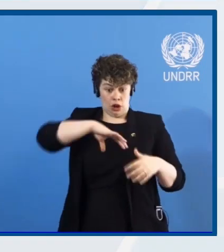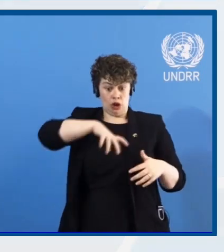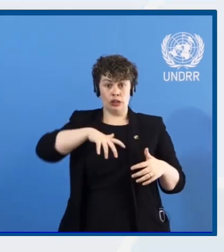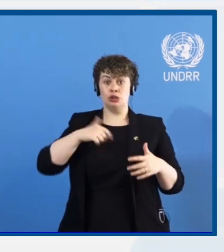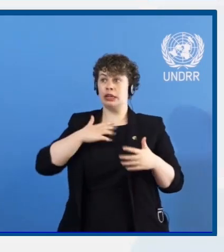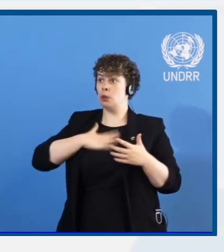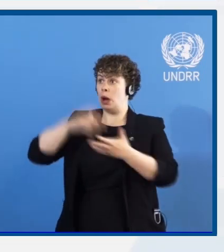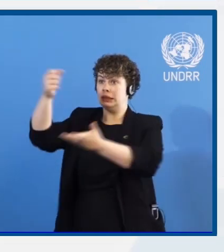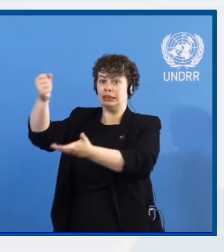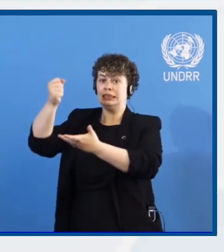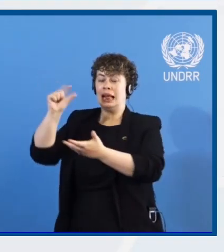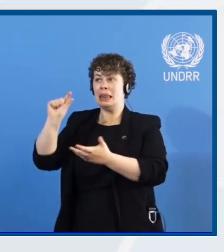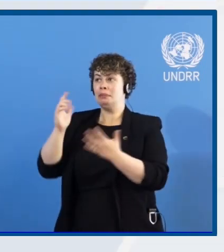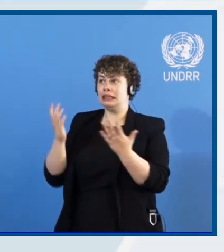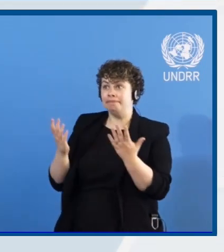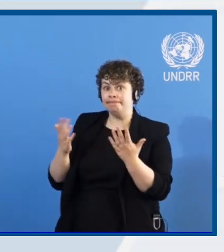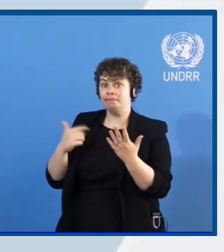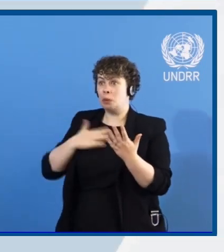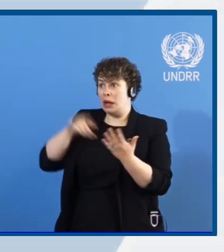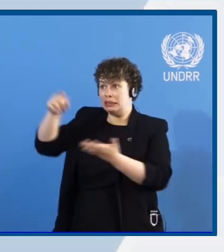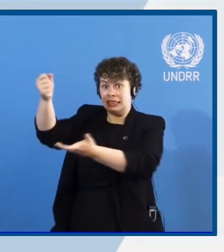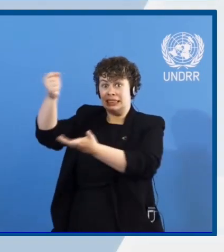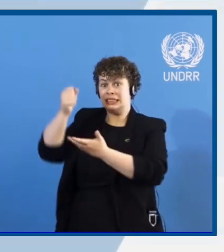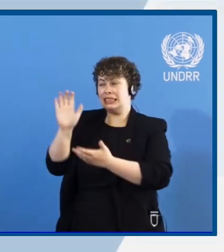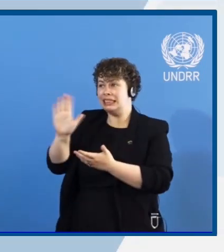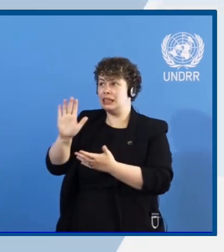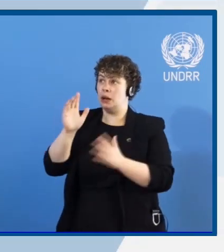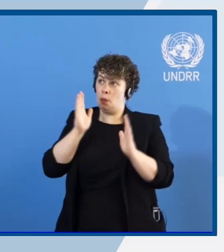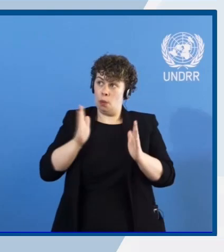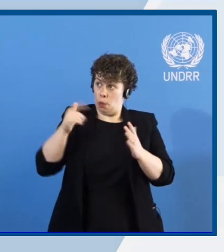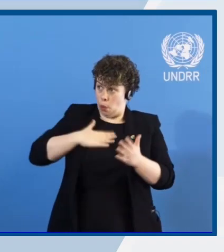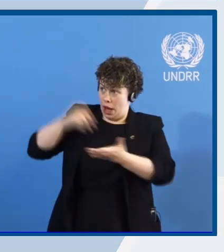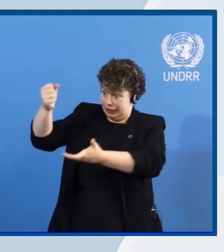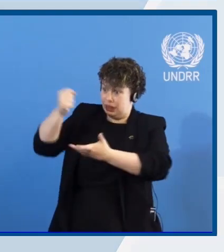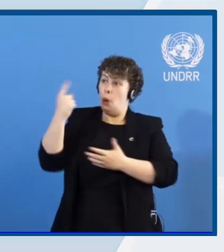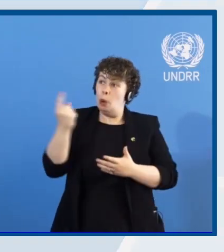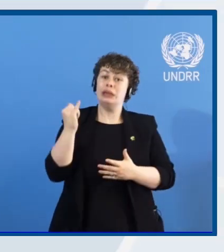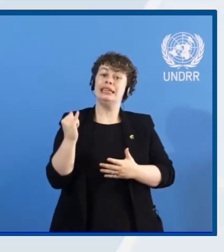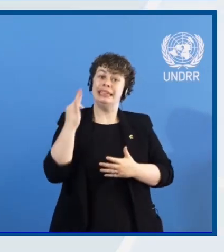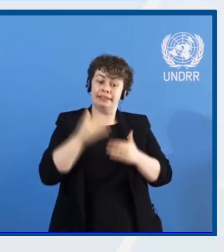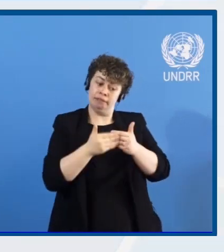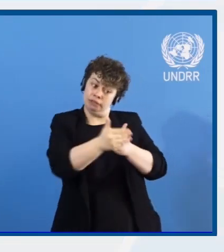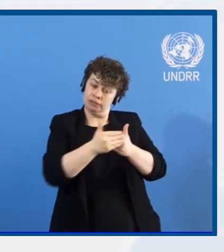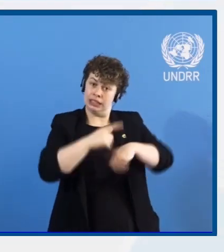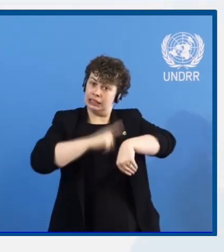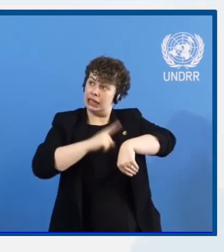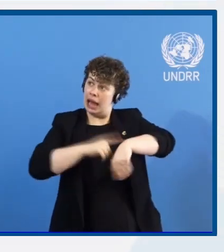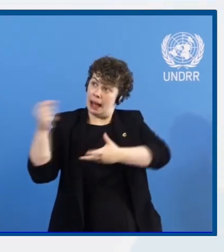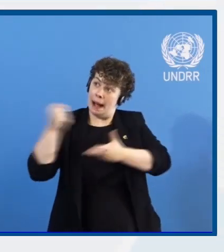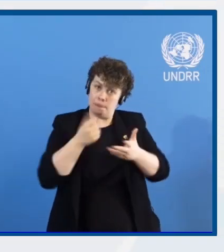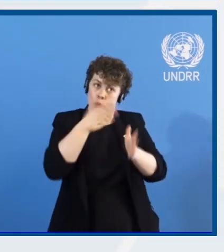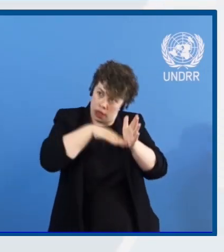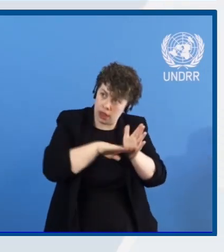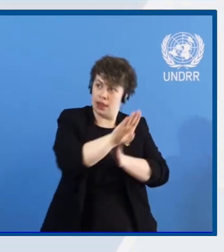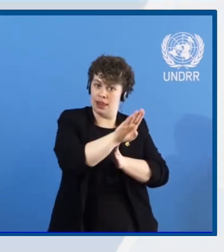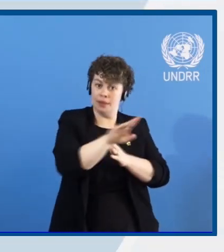economic benefits in the short run. And donors then, in the other hand, are less inclined to allocate often some